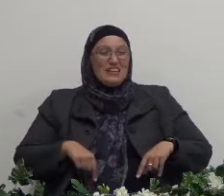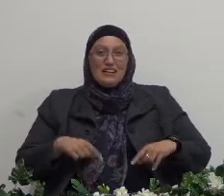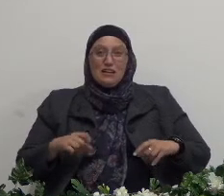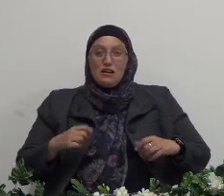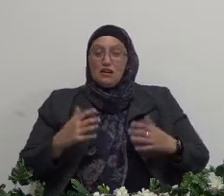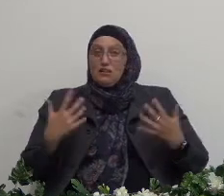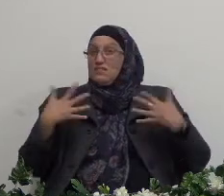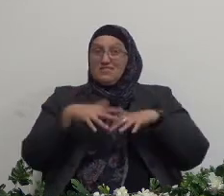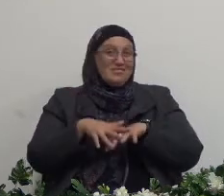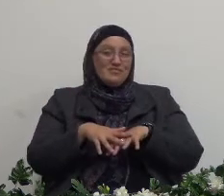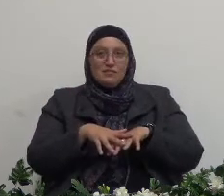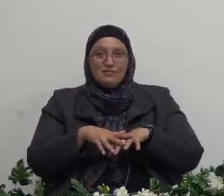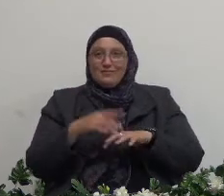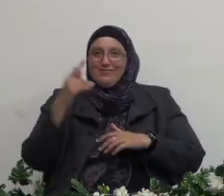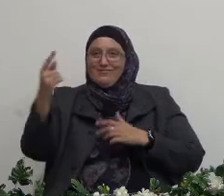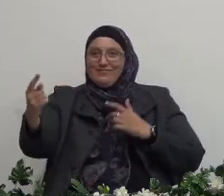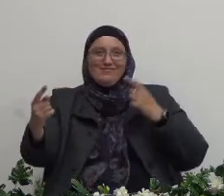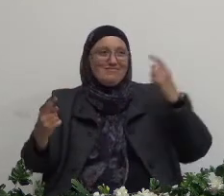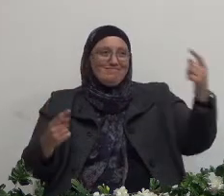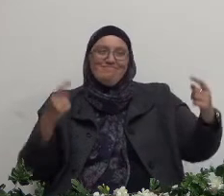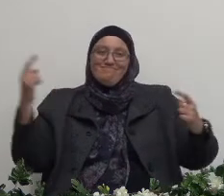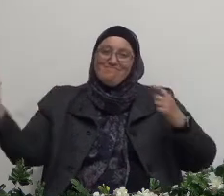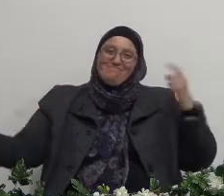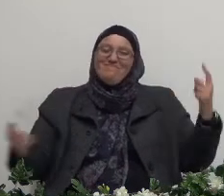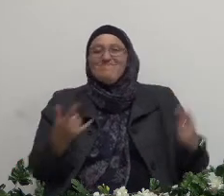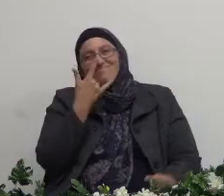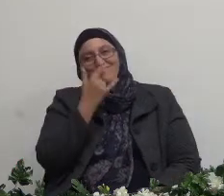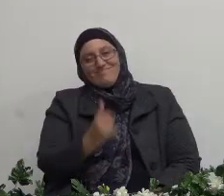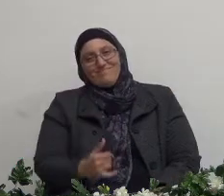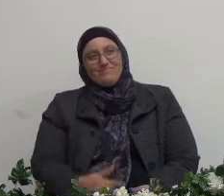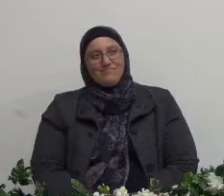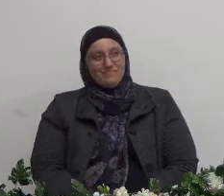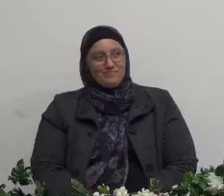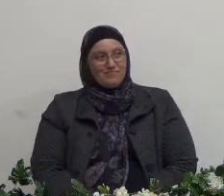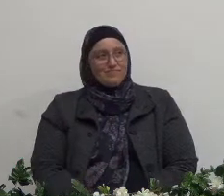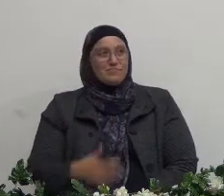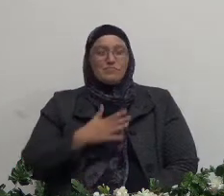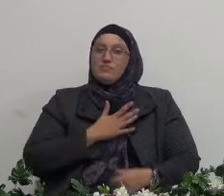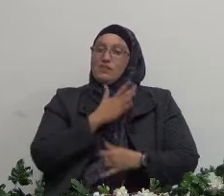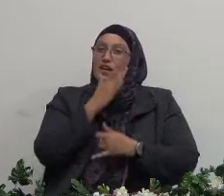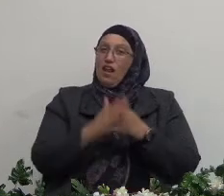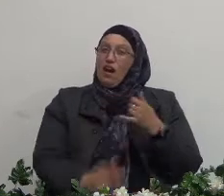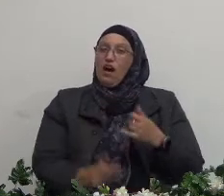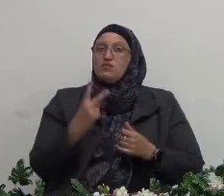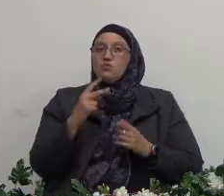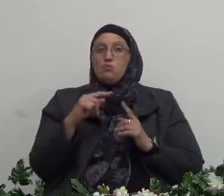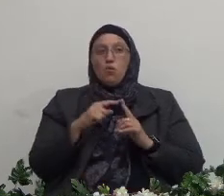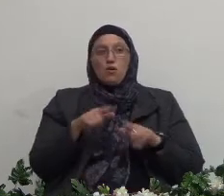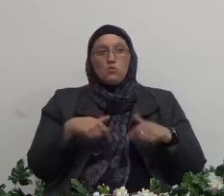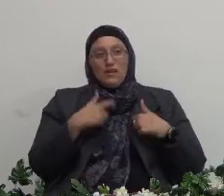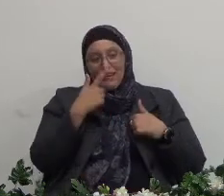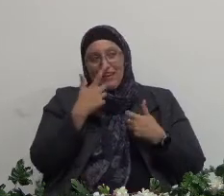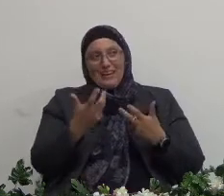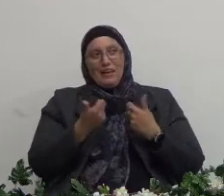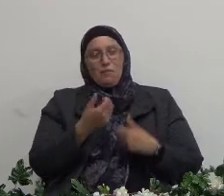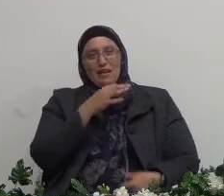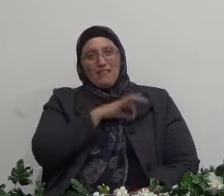isolation. The last 2 points that we benefit in this month, the first one's health.